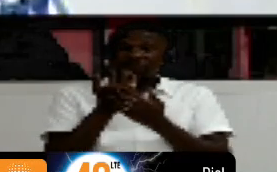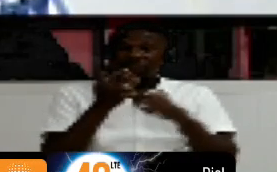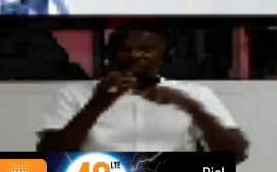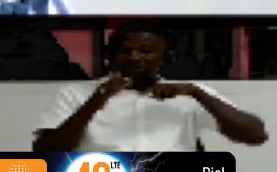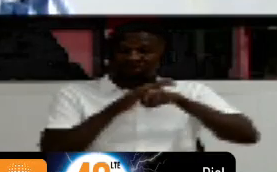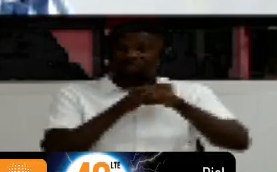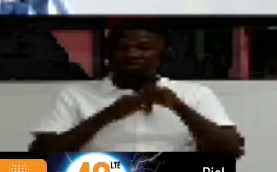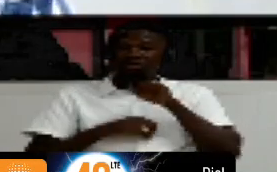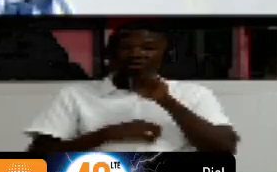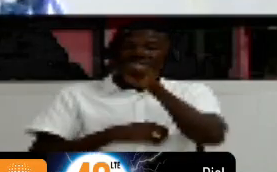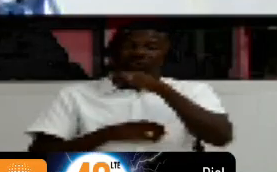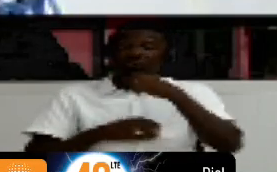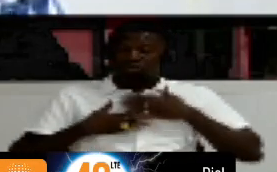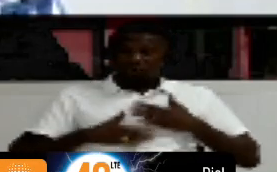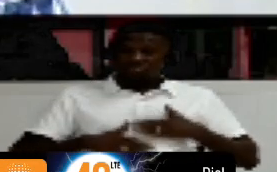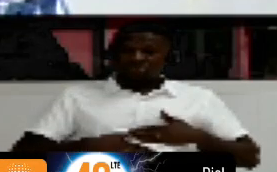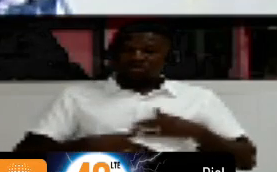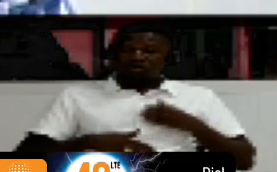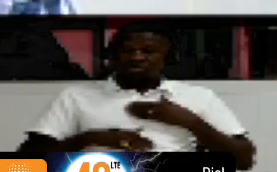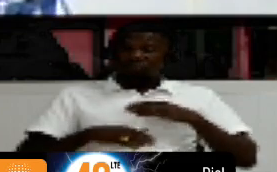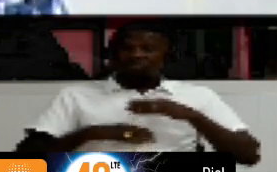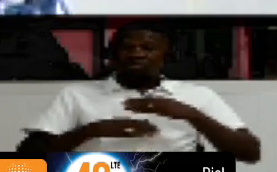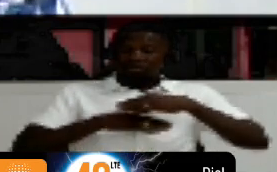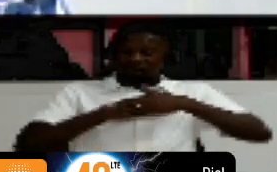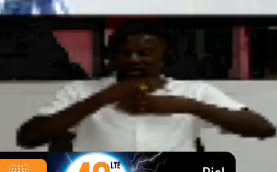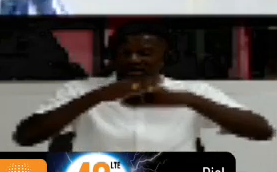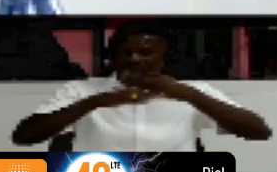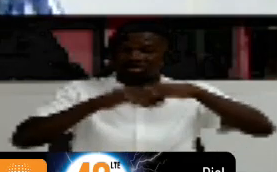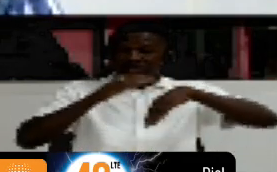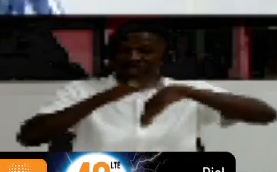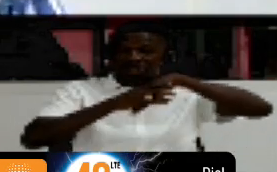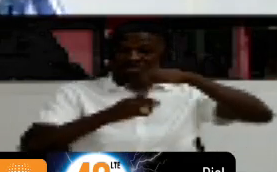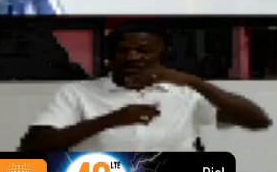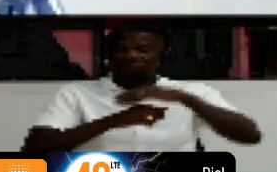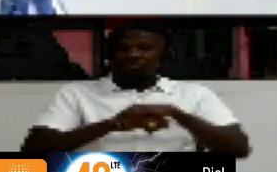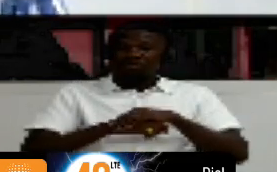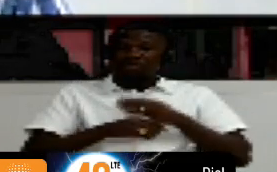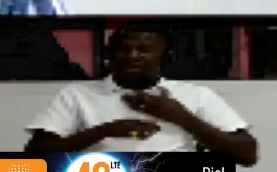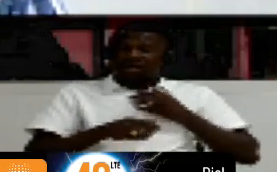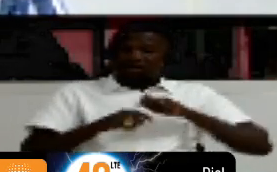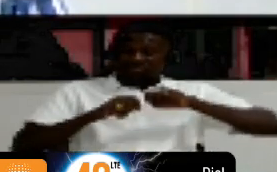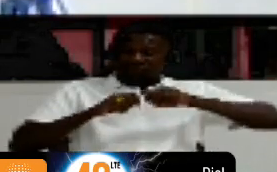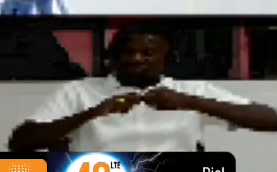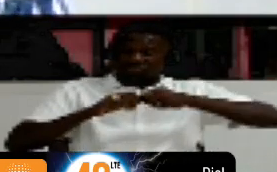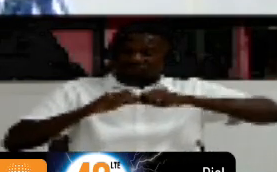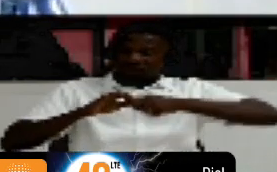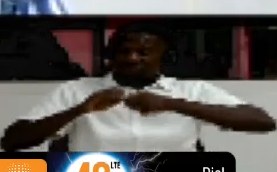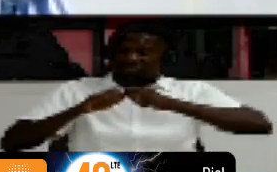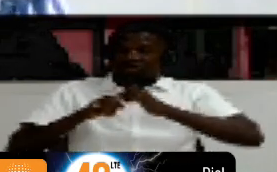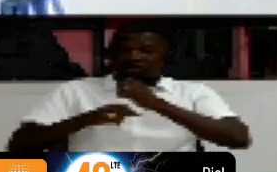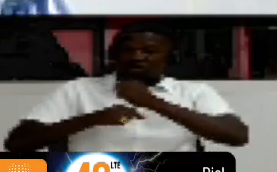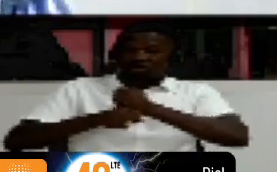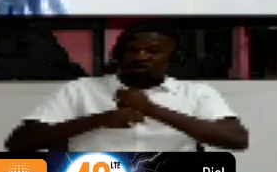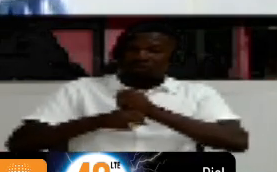body, it will be placed outside. It will have screws that will hold it,